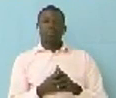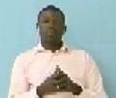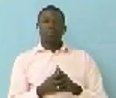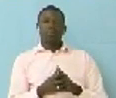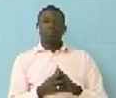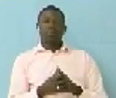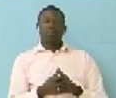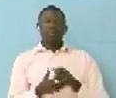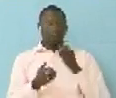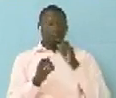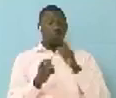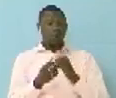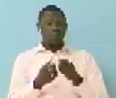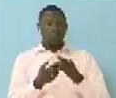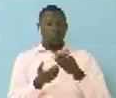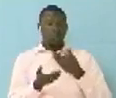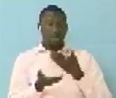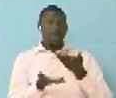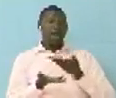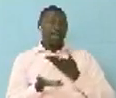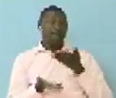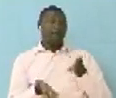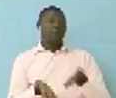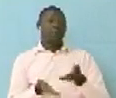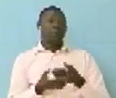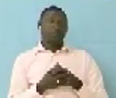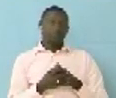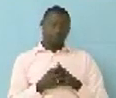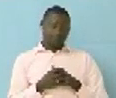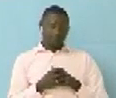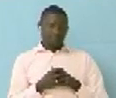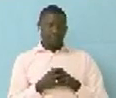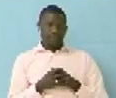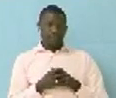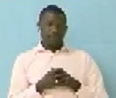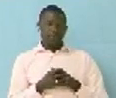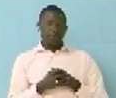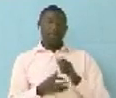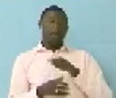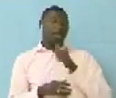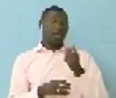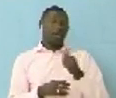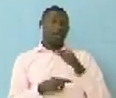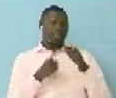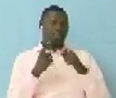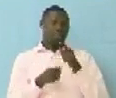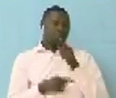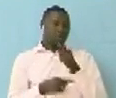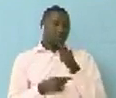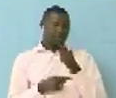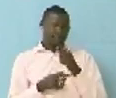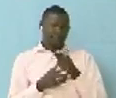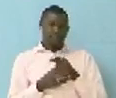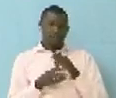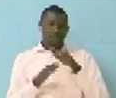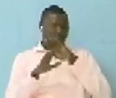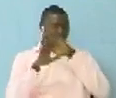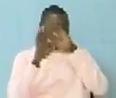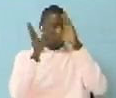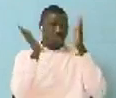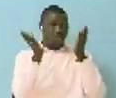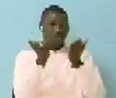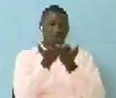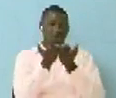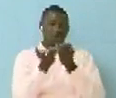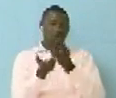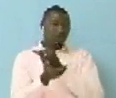the allegation. Wala tumuroti man fanam fota. And that and all these